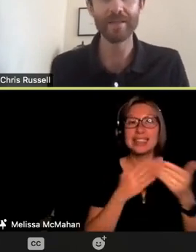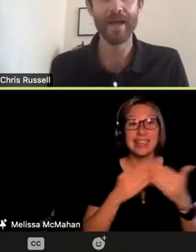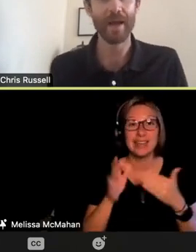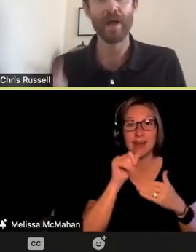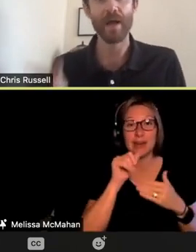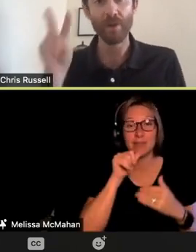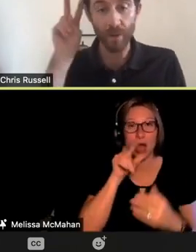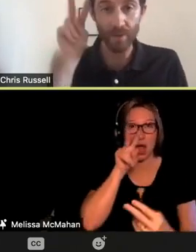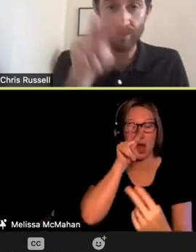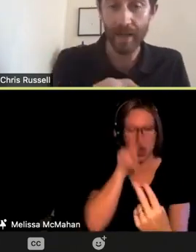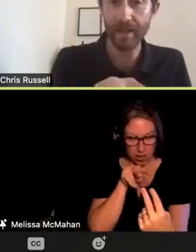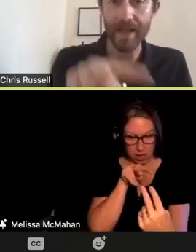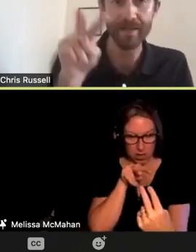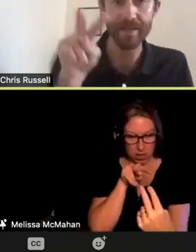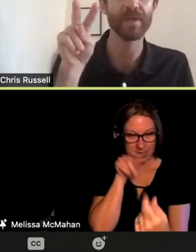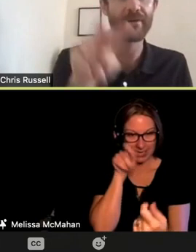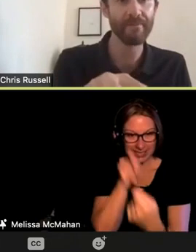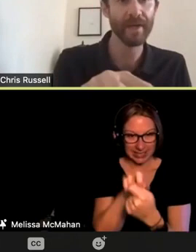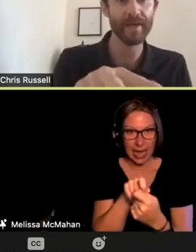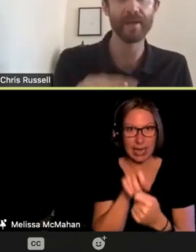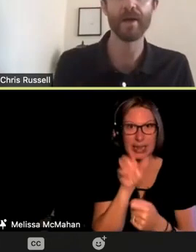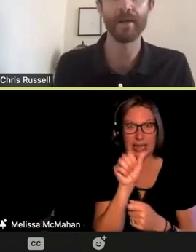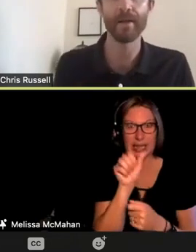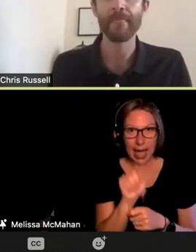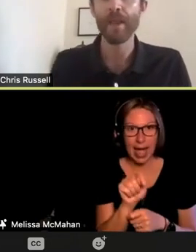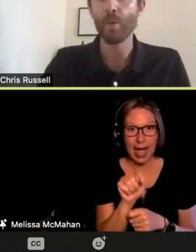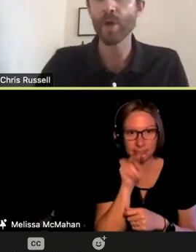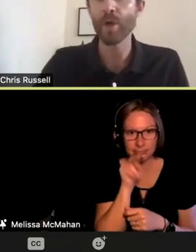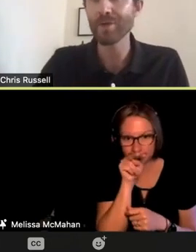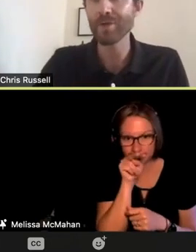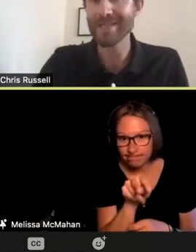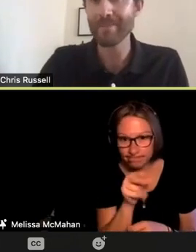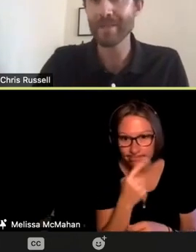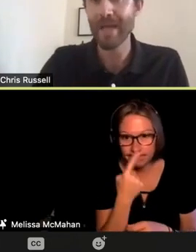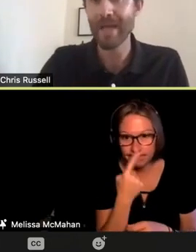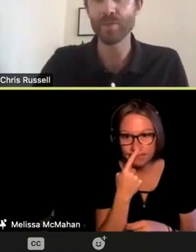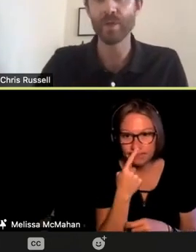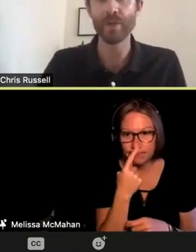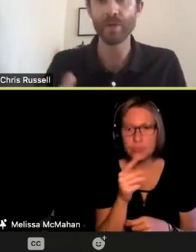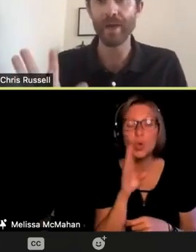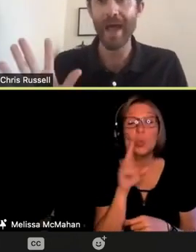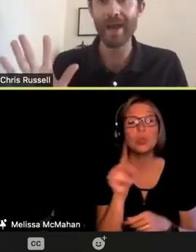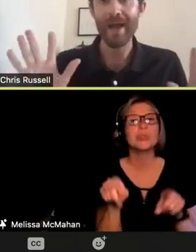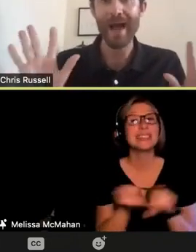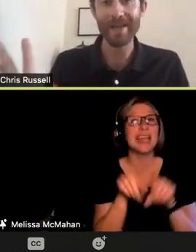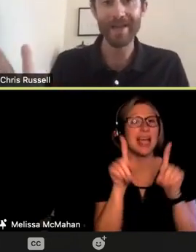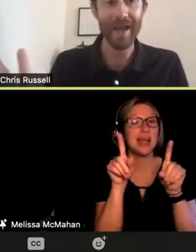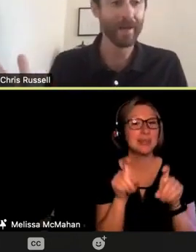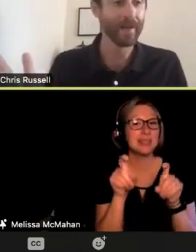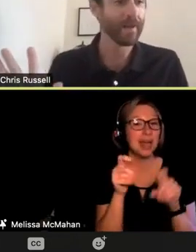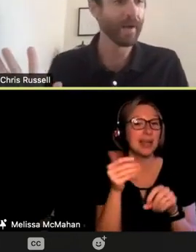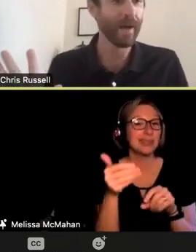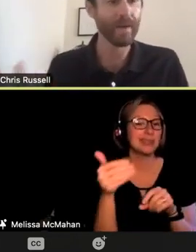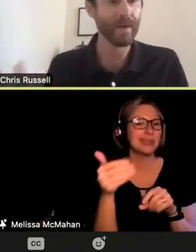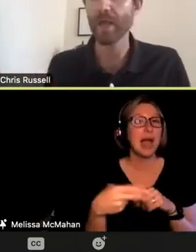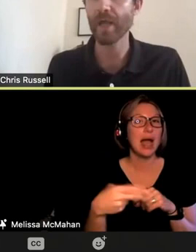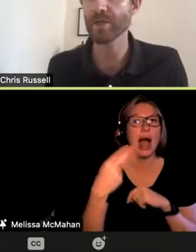object contact, not looking directly at something and fixating on it. We're going to do that same test when we look at